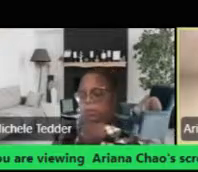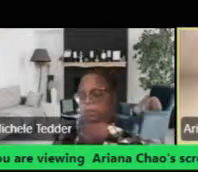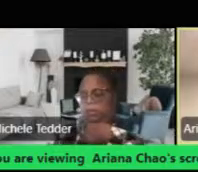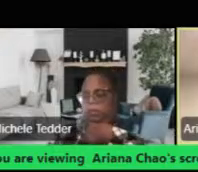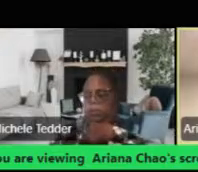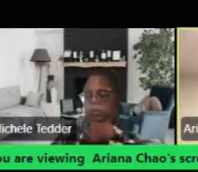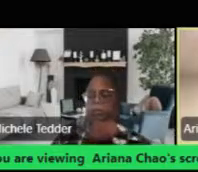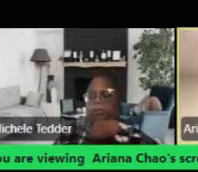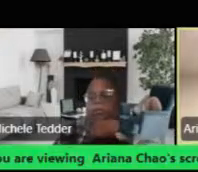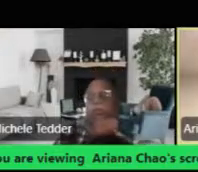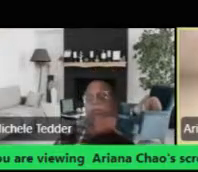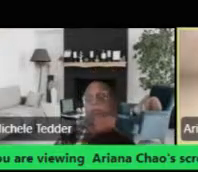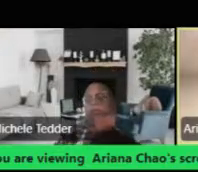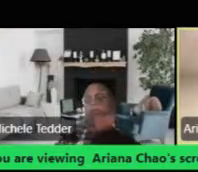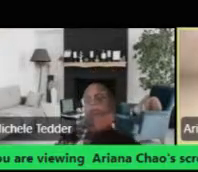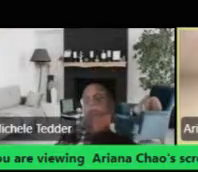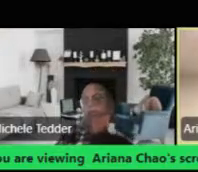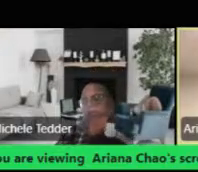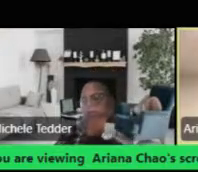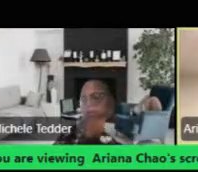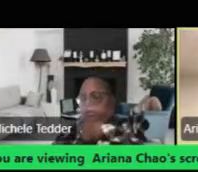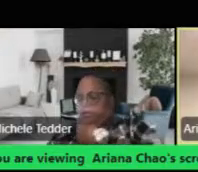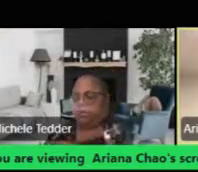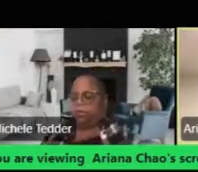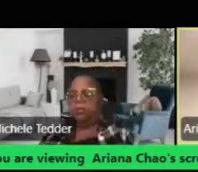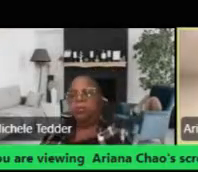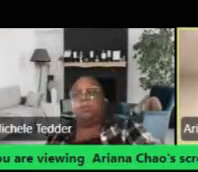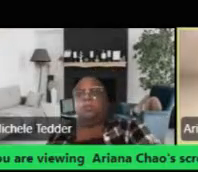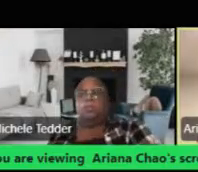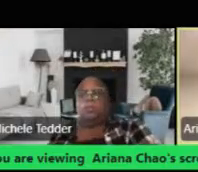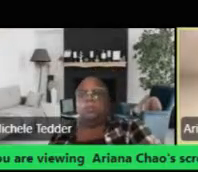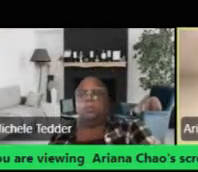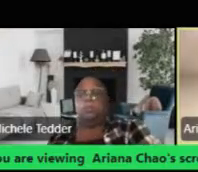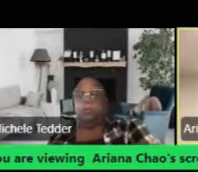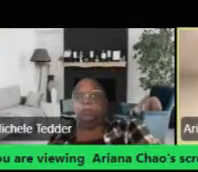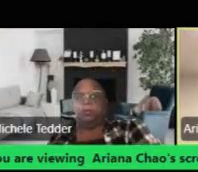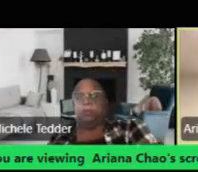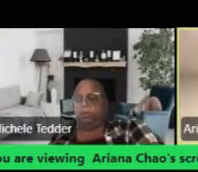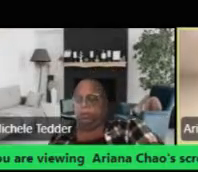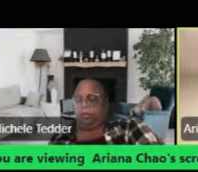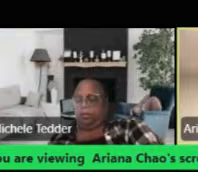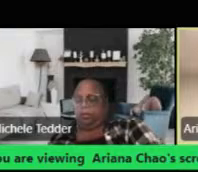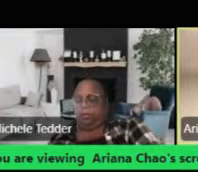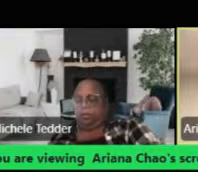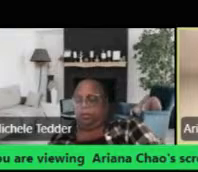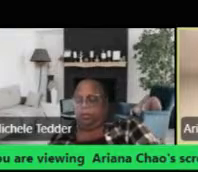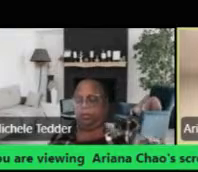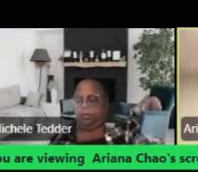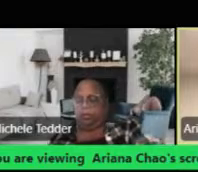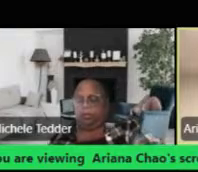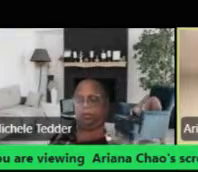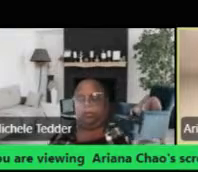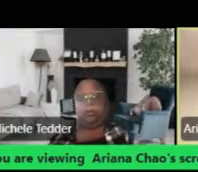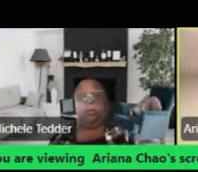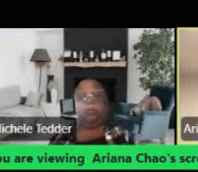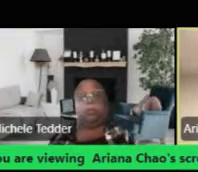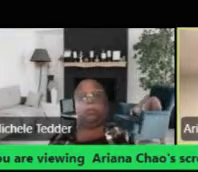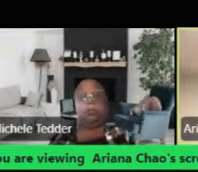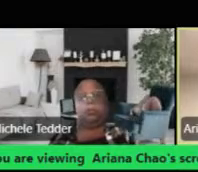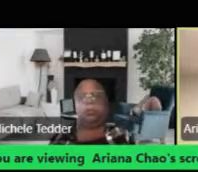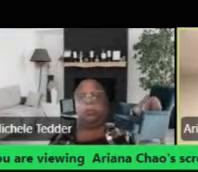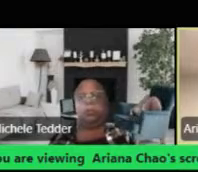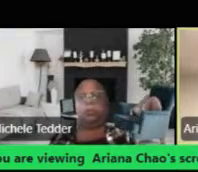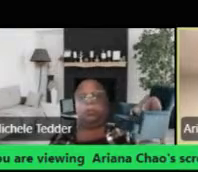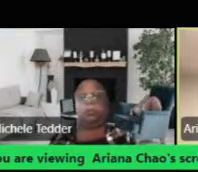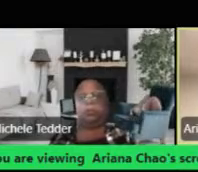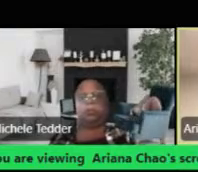these. However, there are things like balloon devices that take up space in the stomach, as well as different sort of cellulose capsules that can be swallowed that again sort of